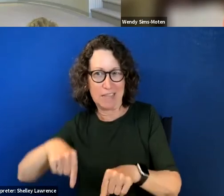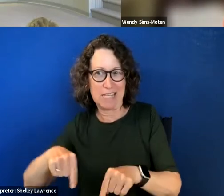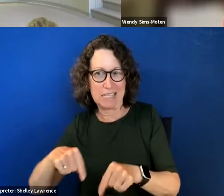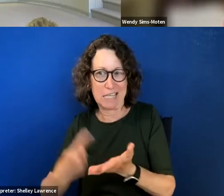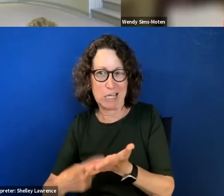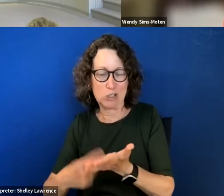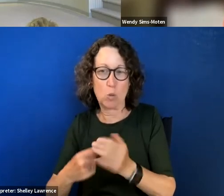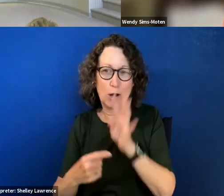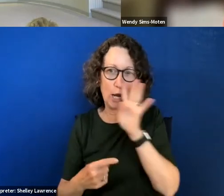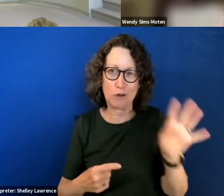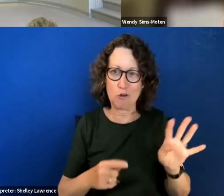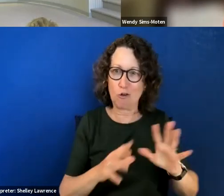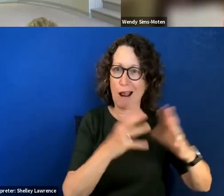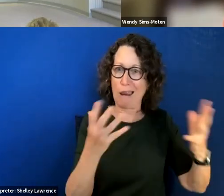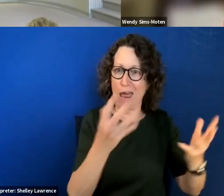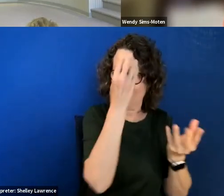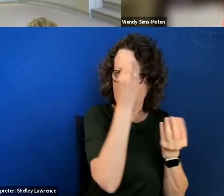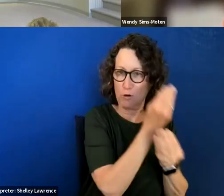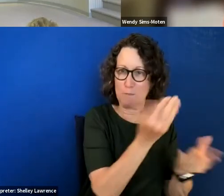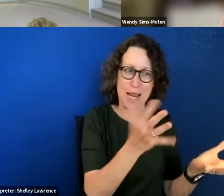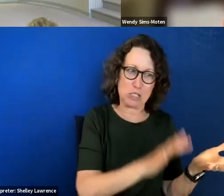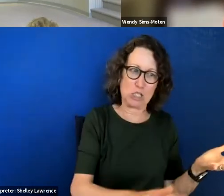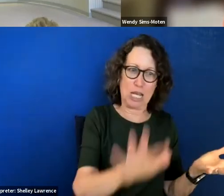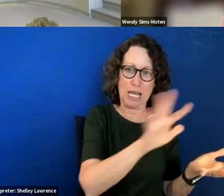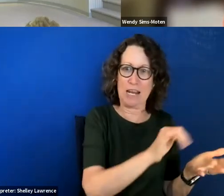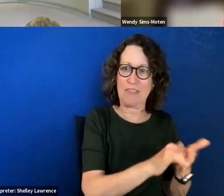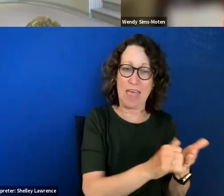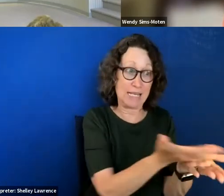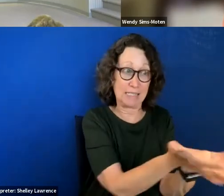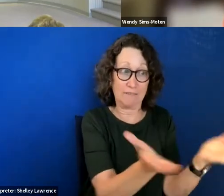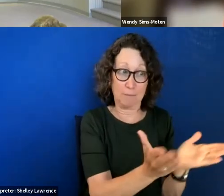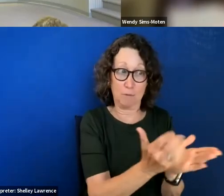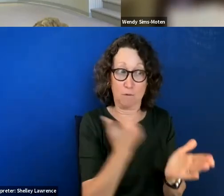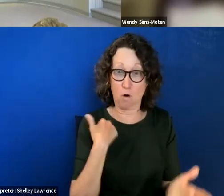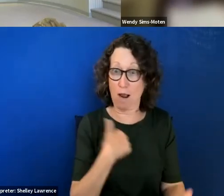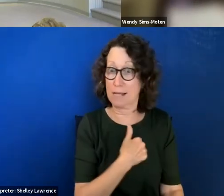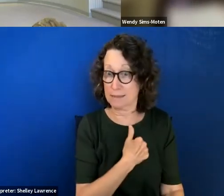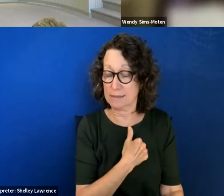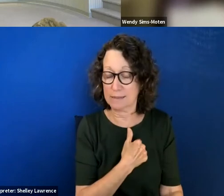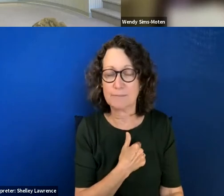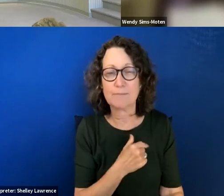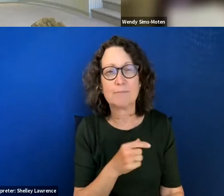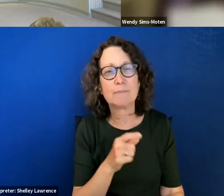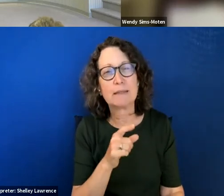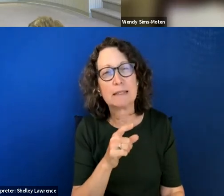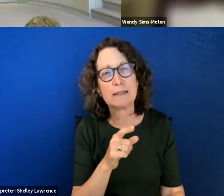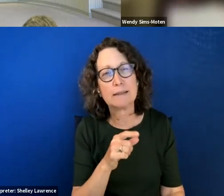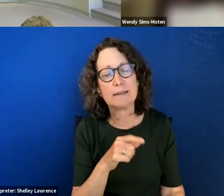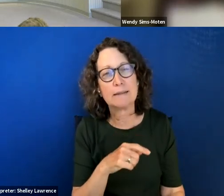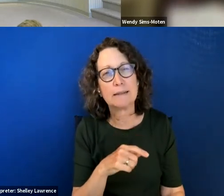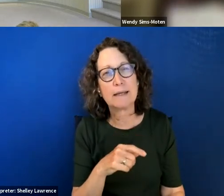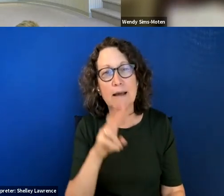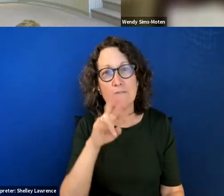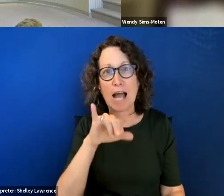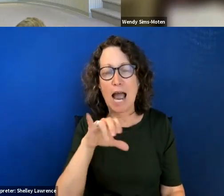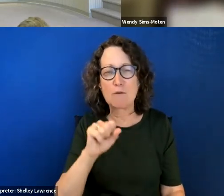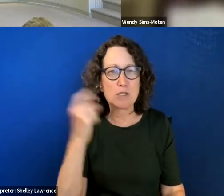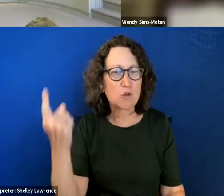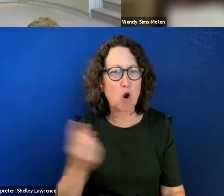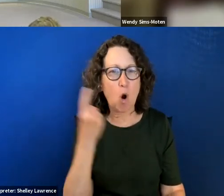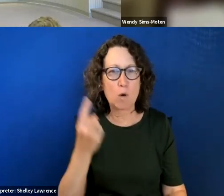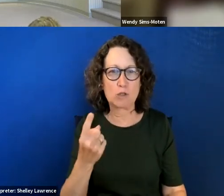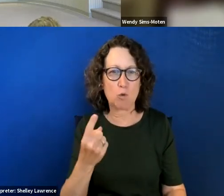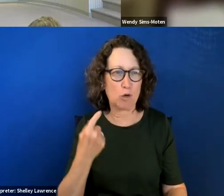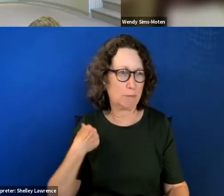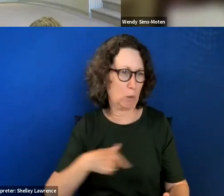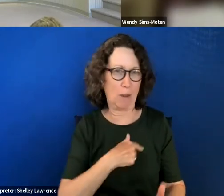we're ignoring a great deal of information that is available to us. There's viruses are always going to be with